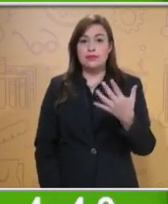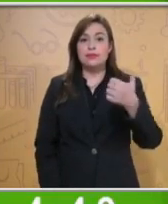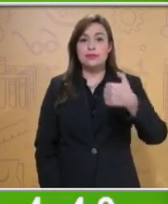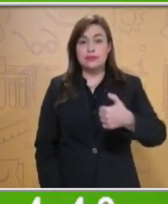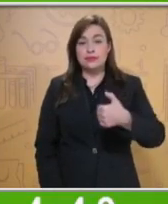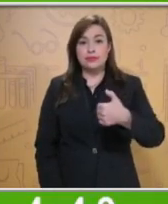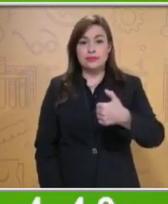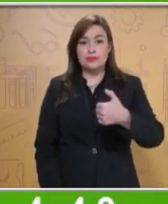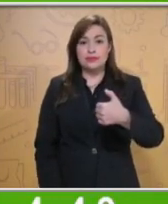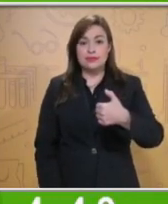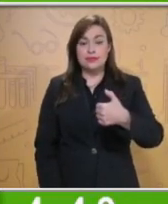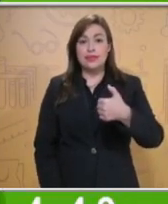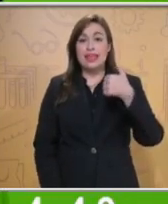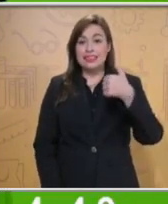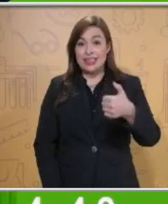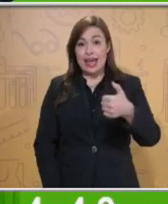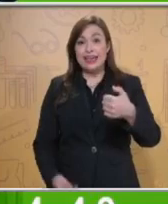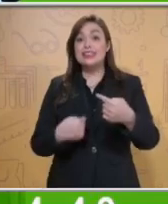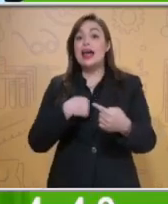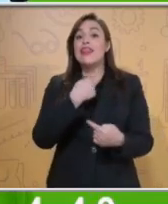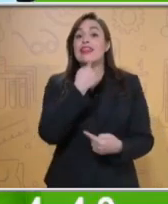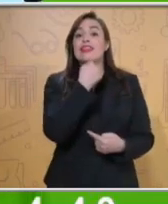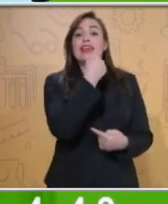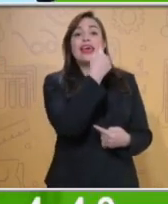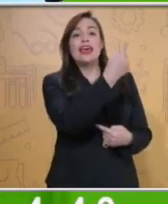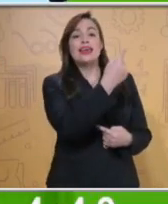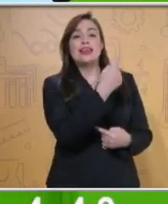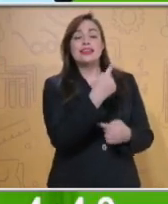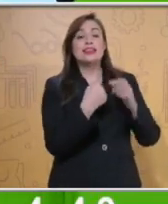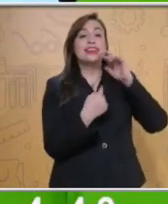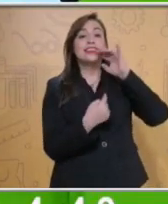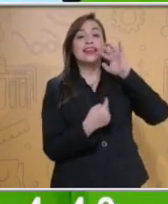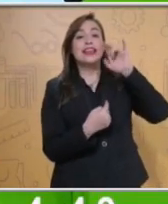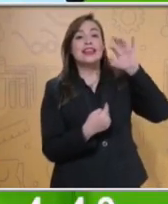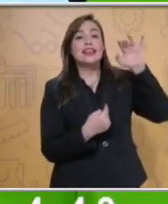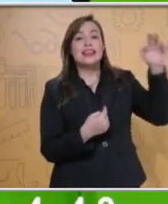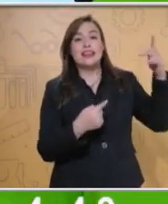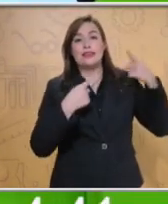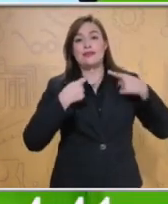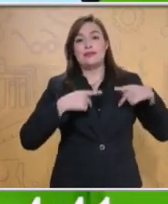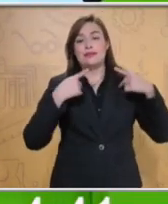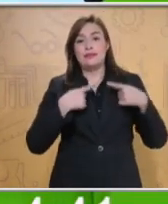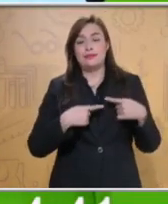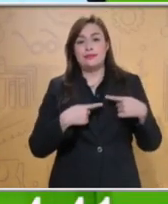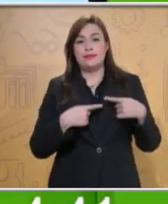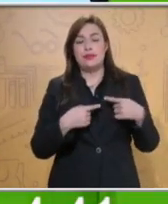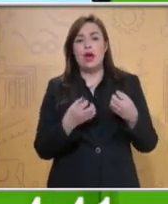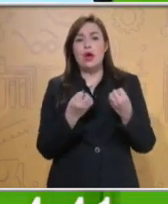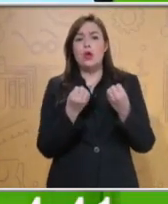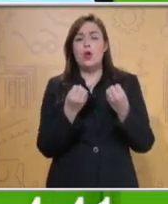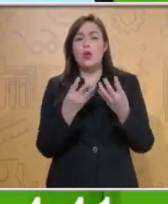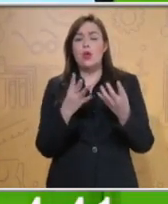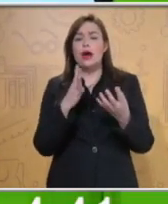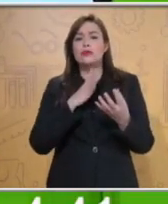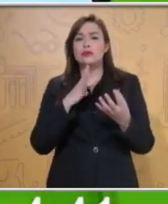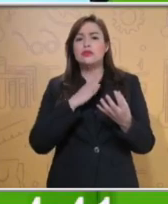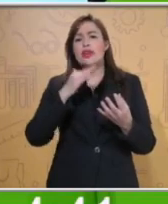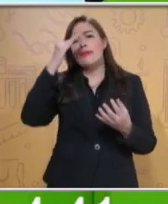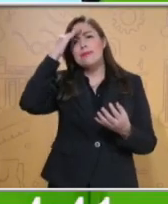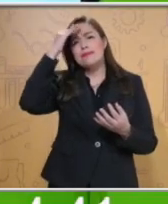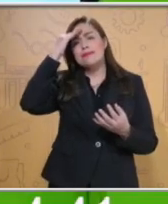1, 2, 3, 4, 5, and 6 for speech. Then for thoughts, how many thoughts bubbles do you